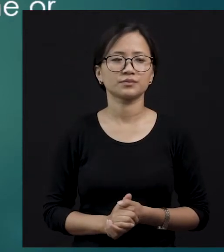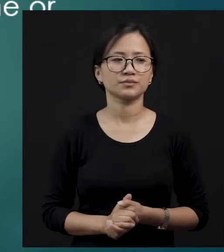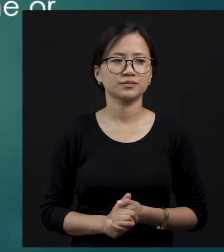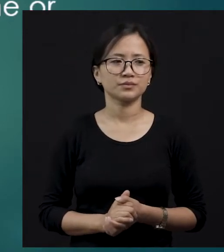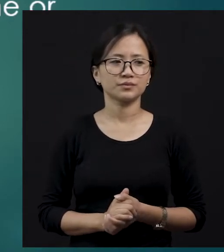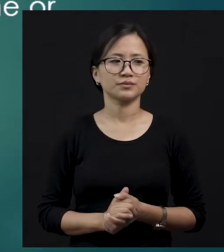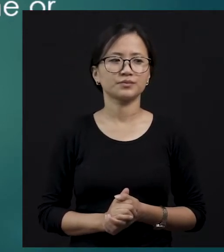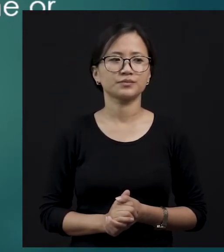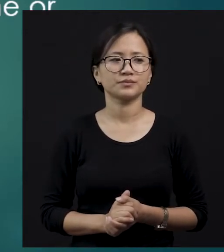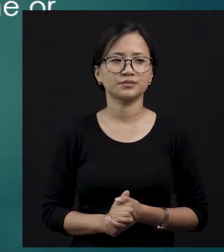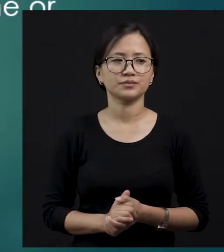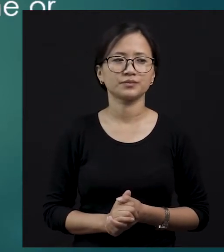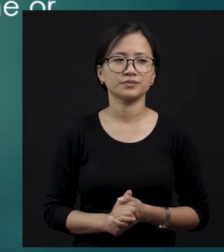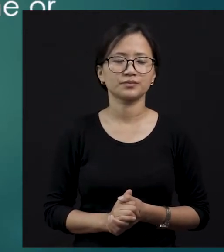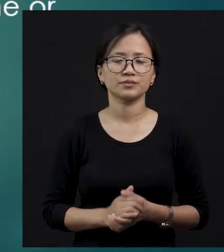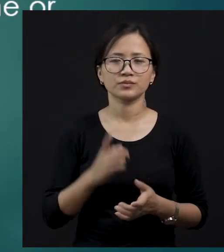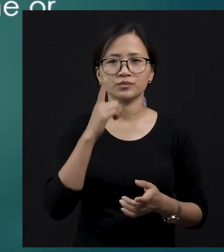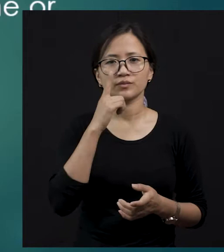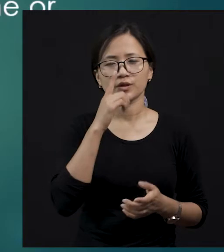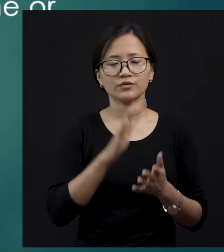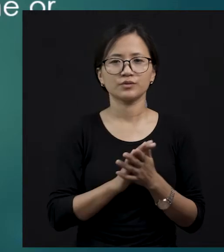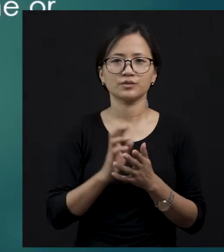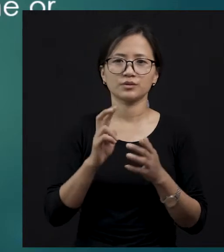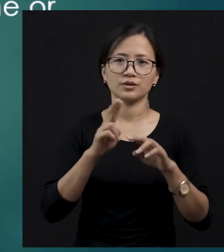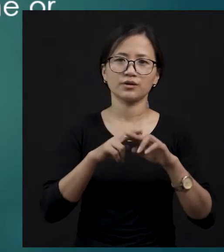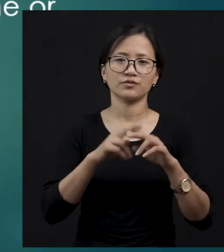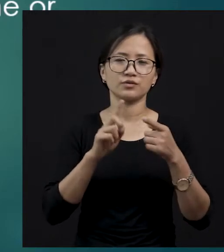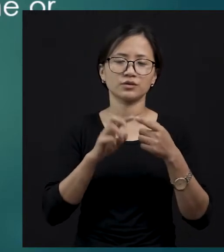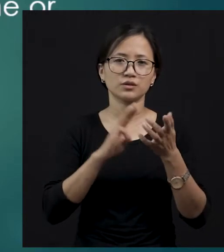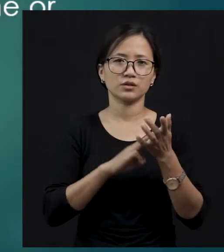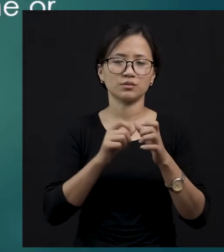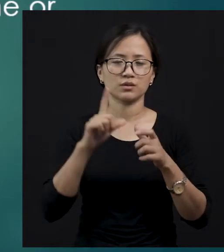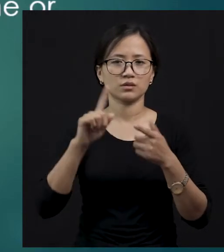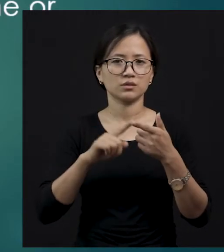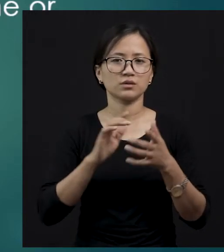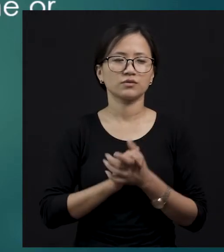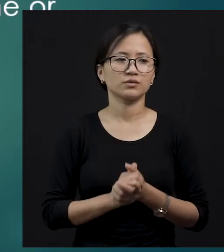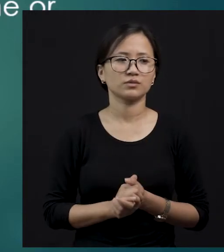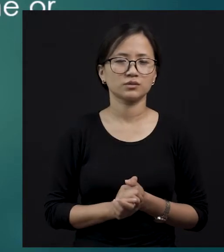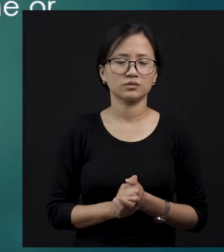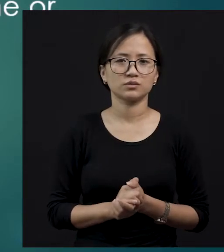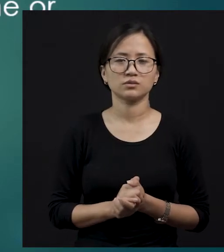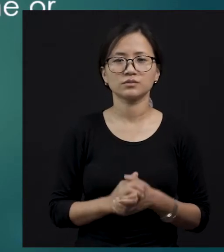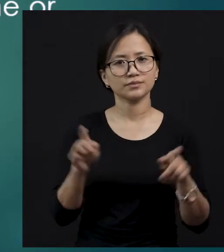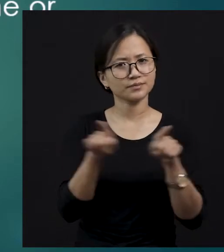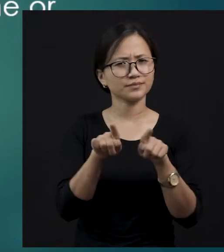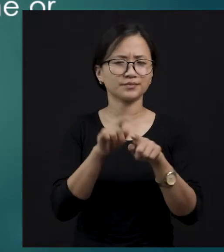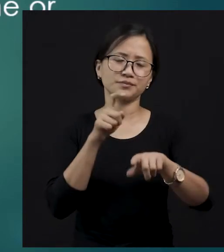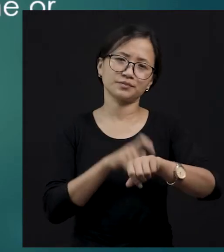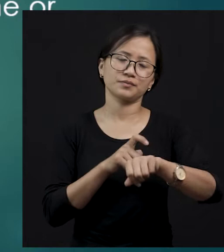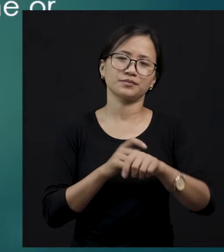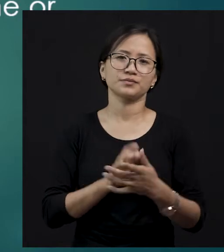discussed. And if all female mongooses give birth at the same time, they give birth at a particular time. And that